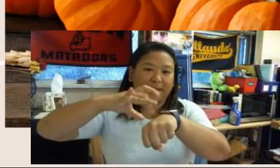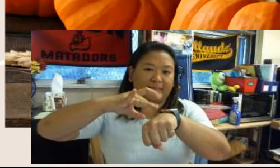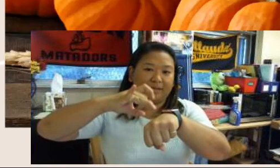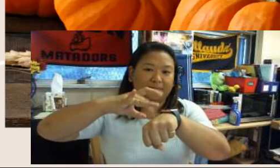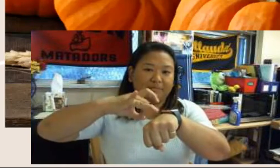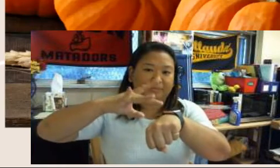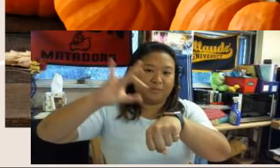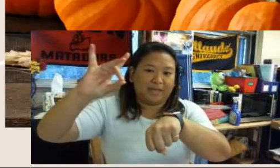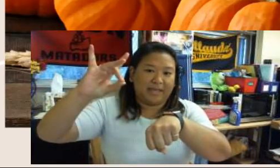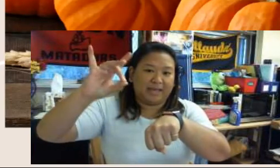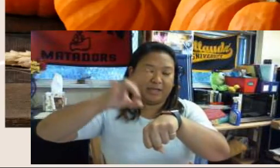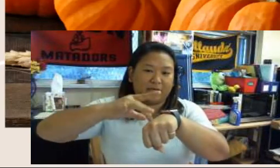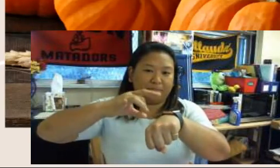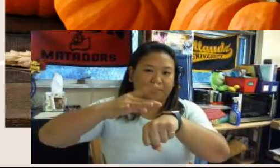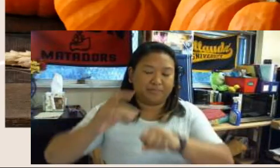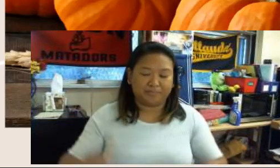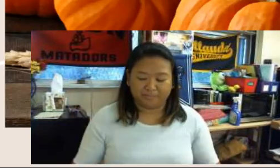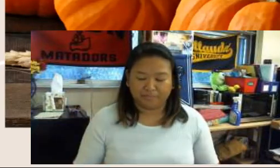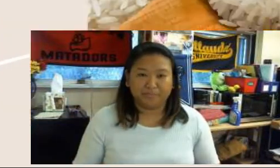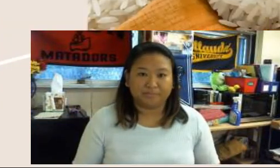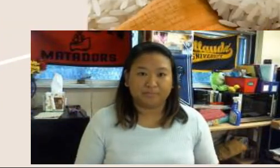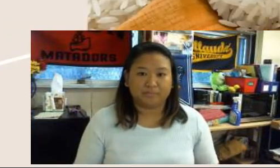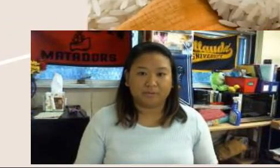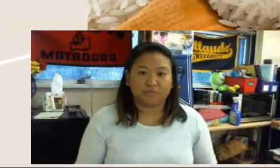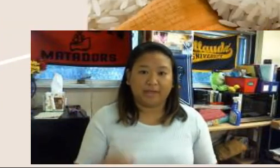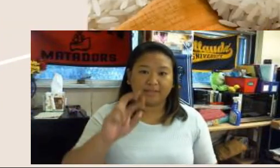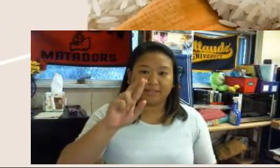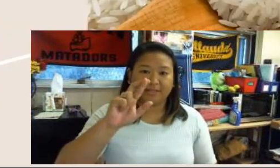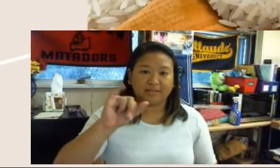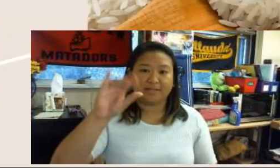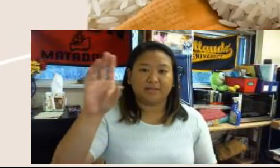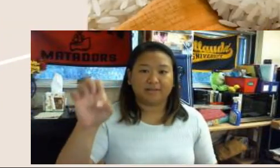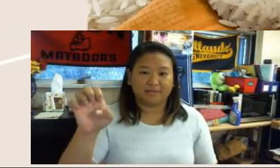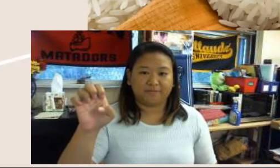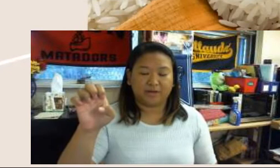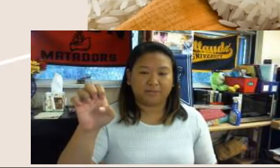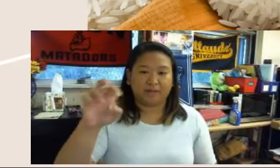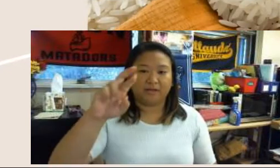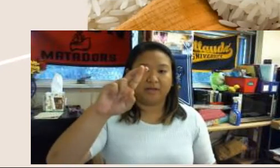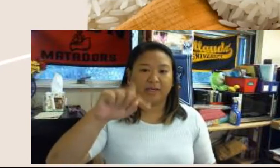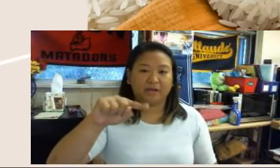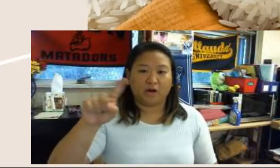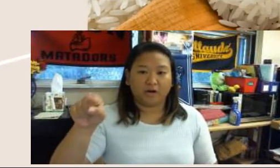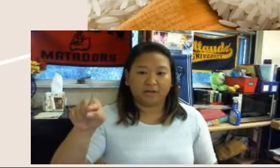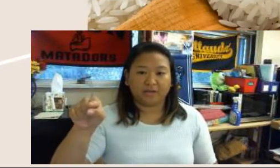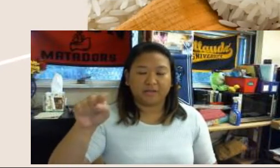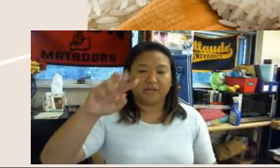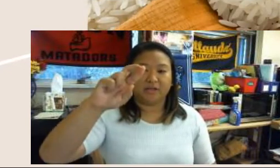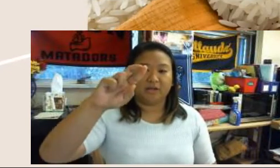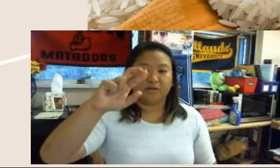with an 8 hand shape. Rice, fingerspelled, in an